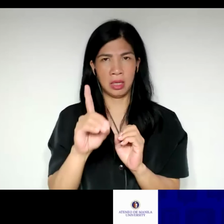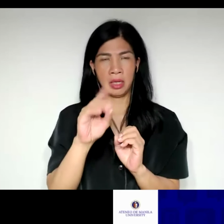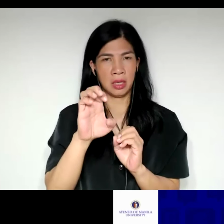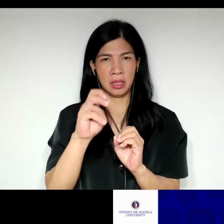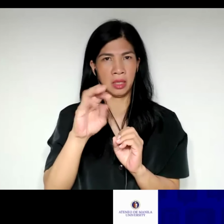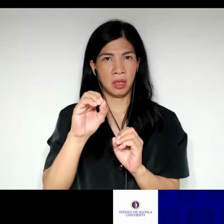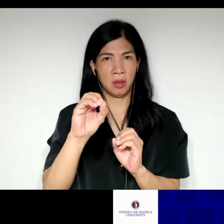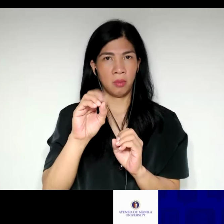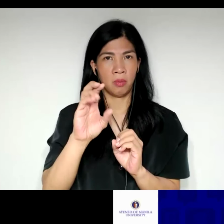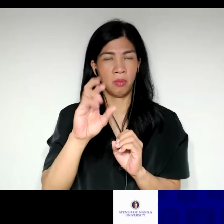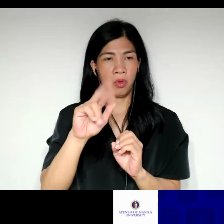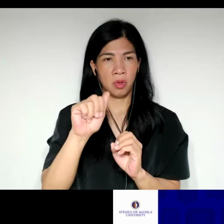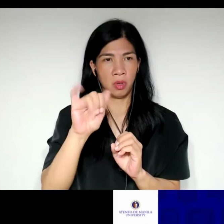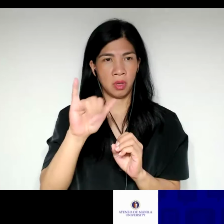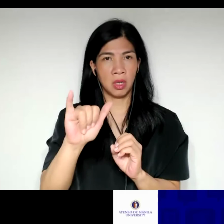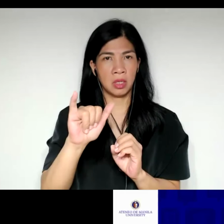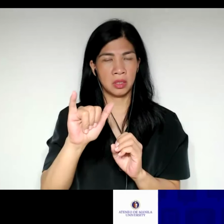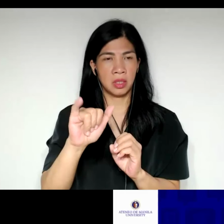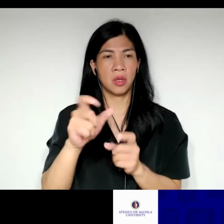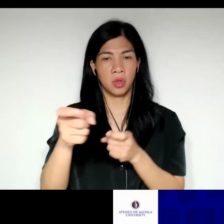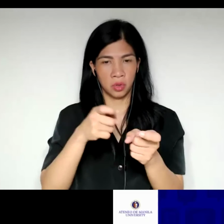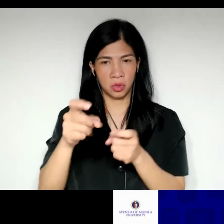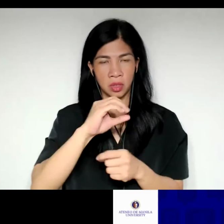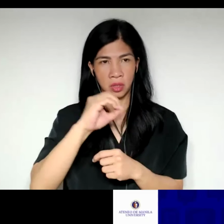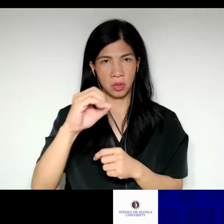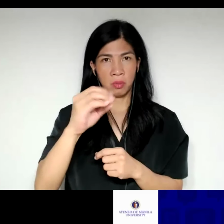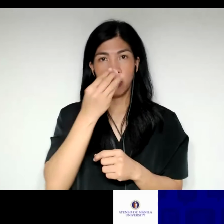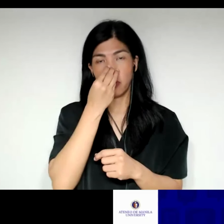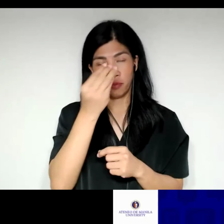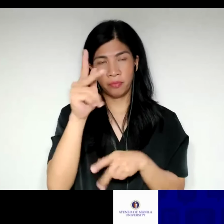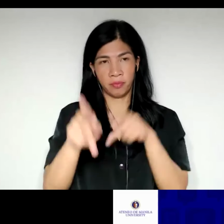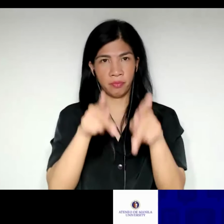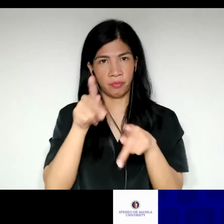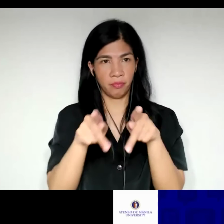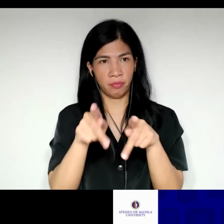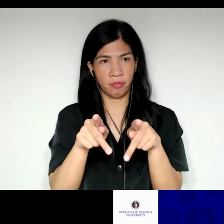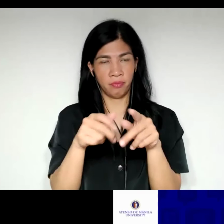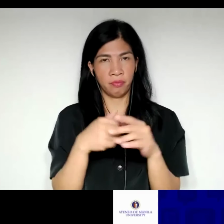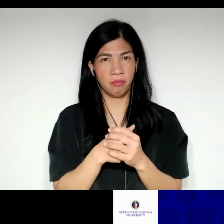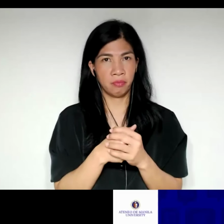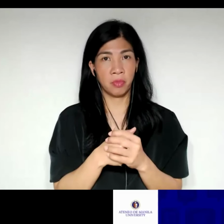there. It's still being controlled and owned by a few people. And one of the remaining public